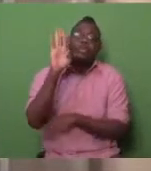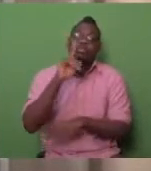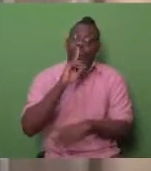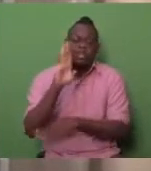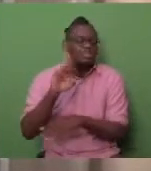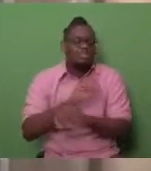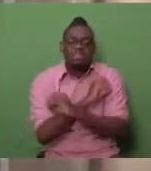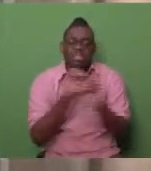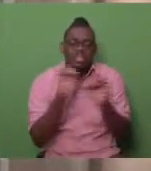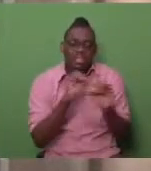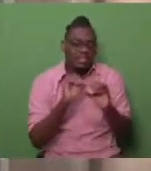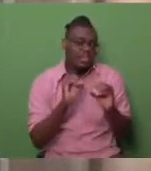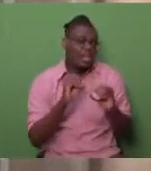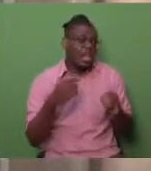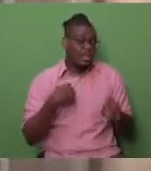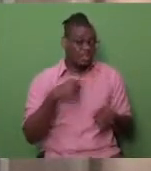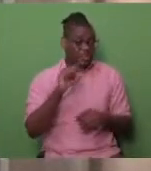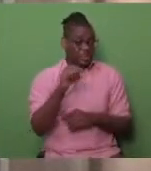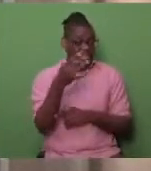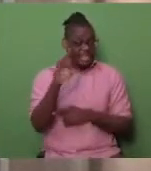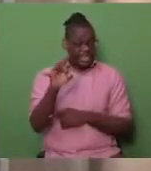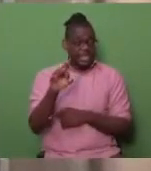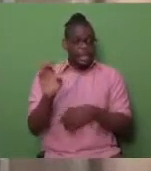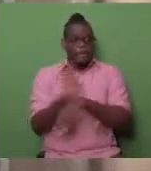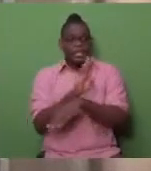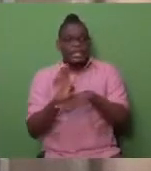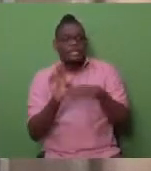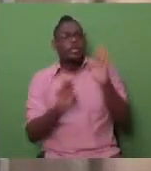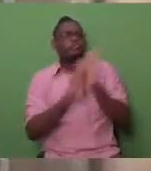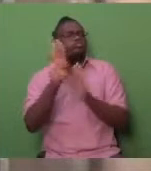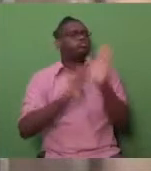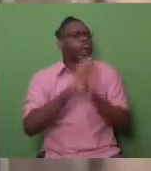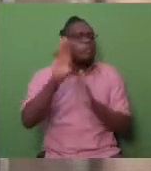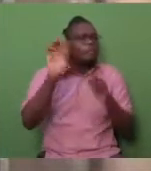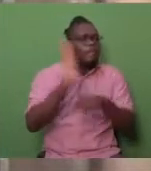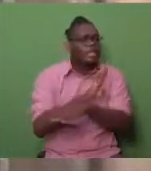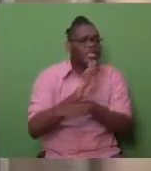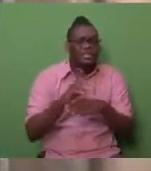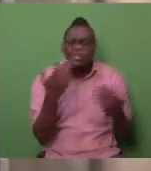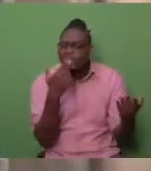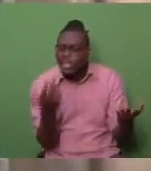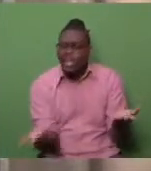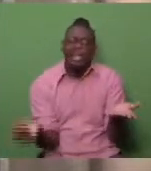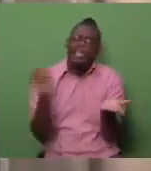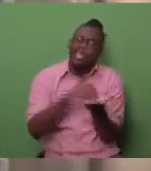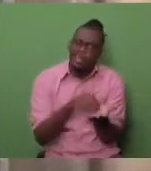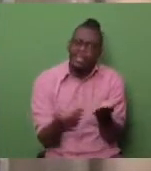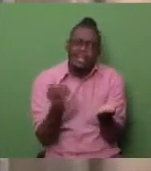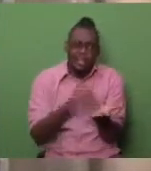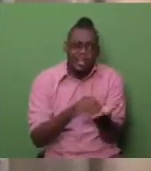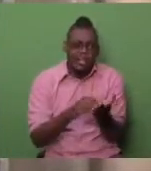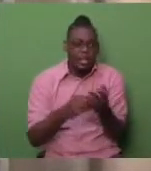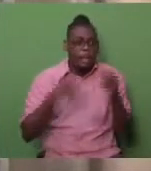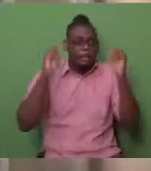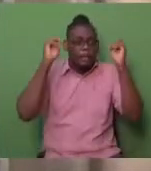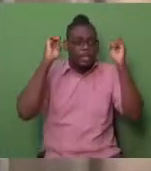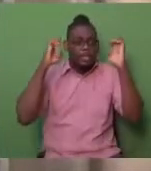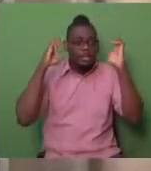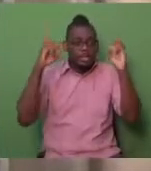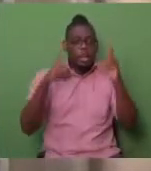2018, and again back here in 2022. ICT education plan, promised since